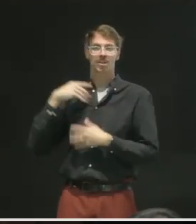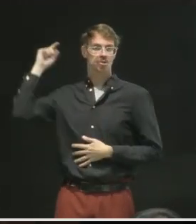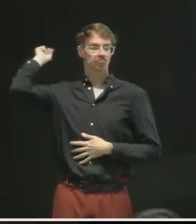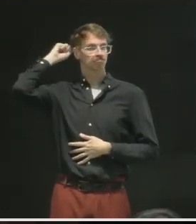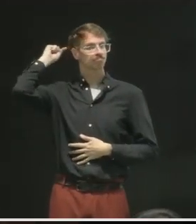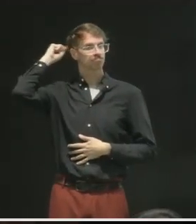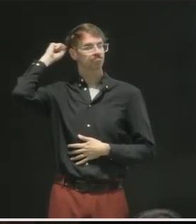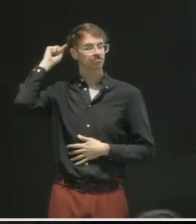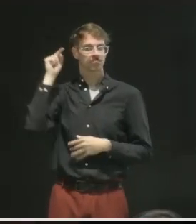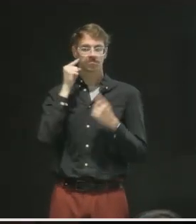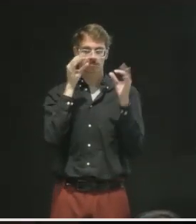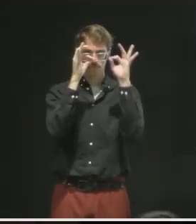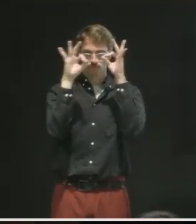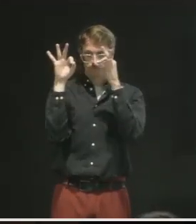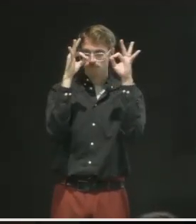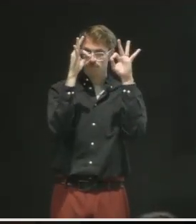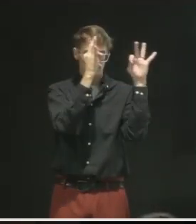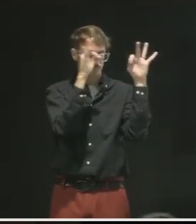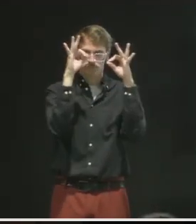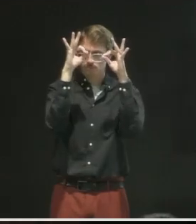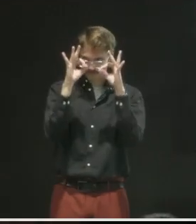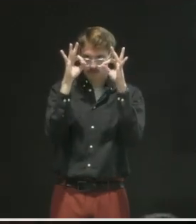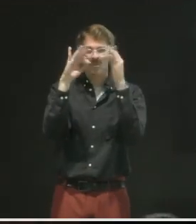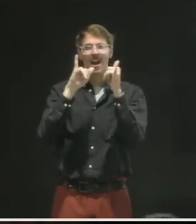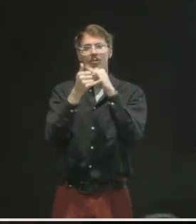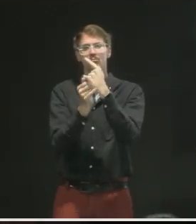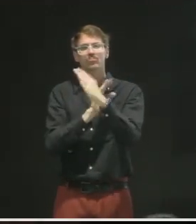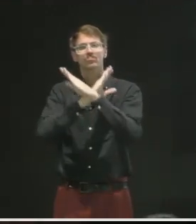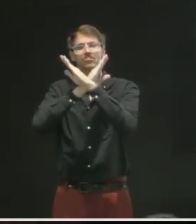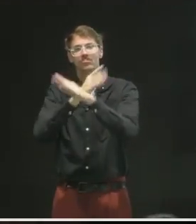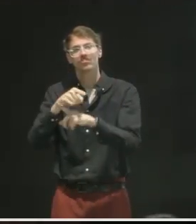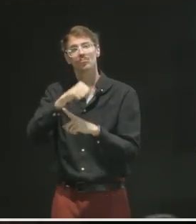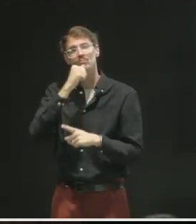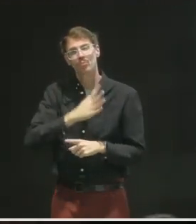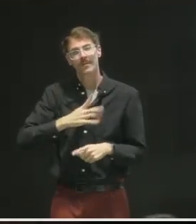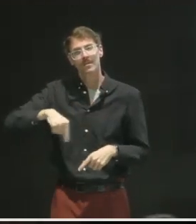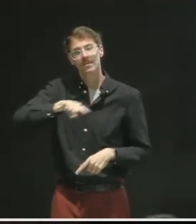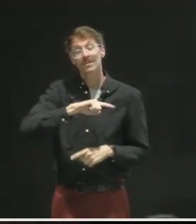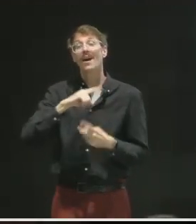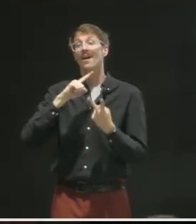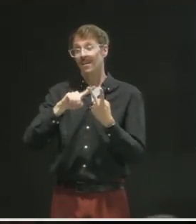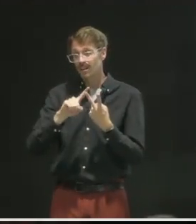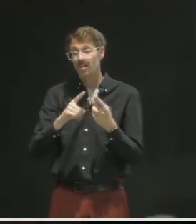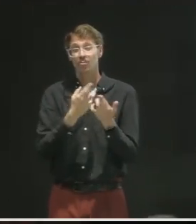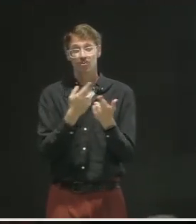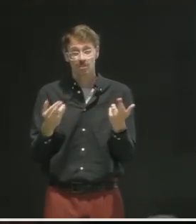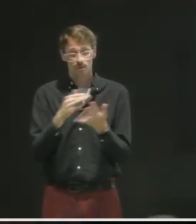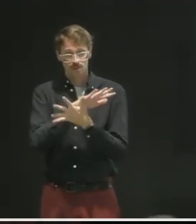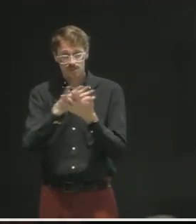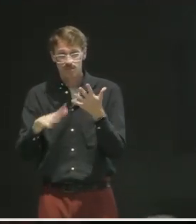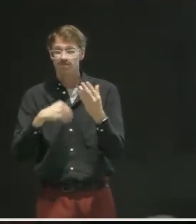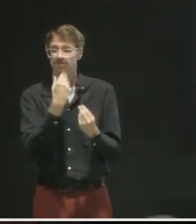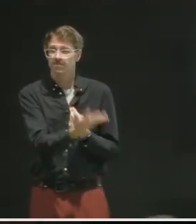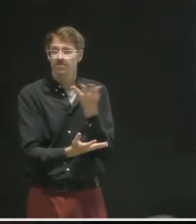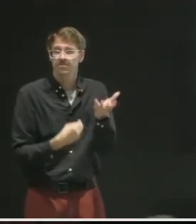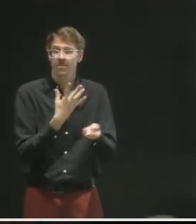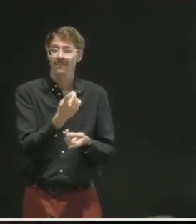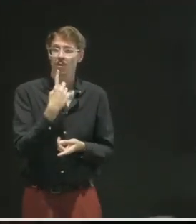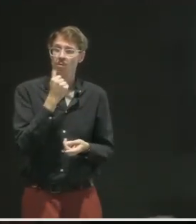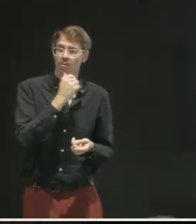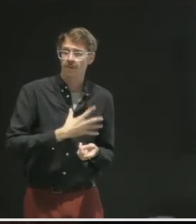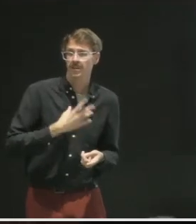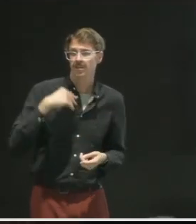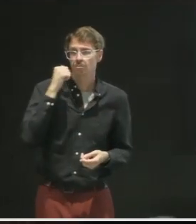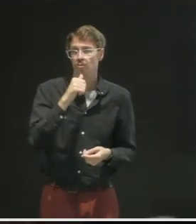about protecting women, and that resources will be available for women and girls in particular, although men and boys